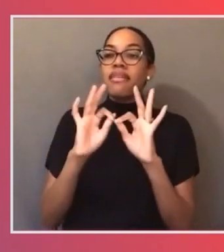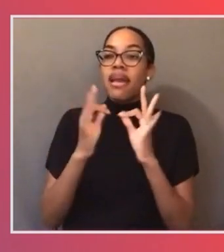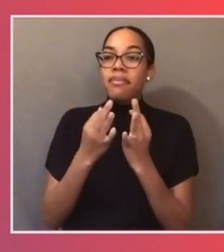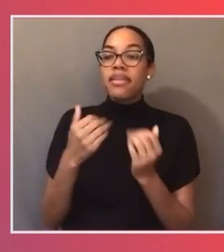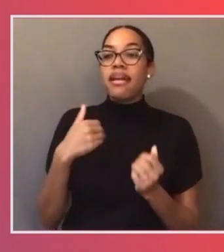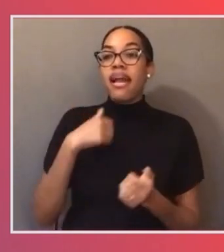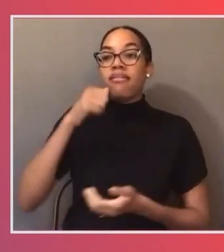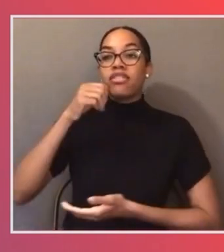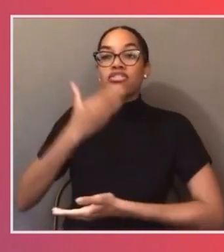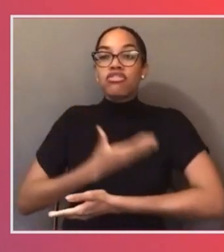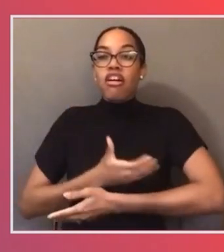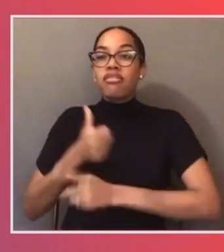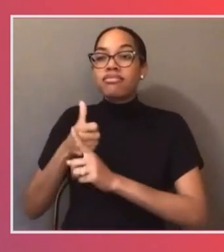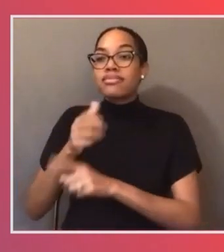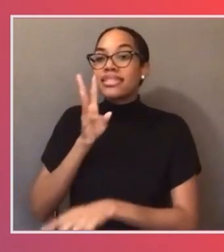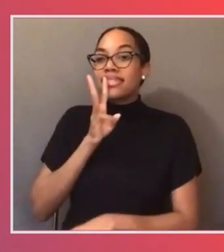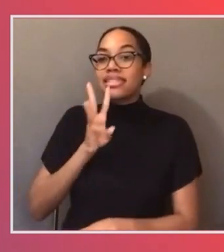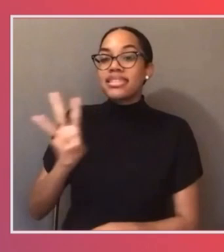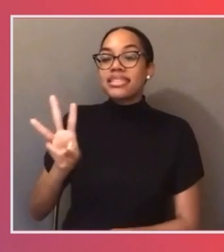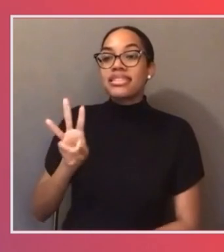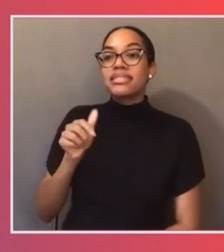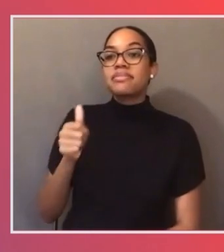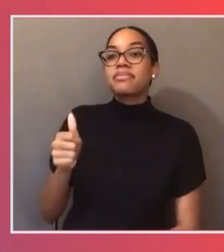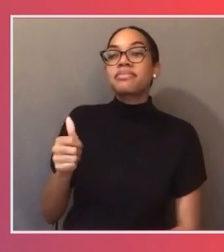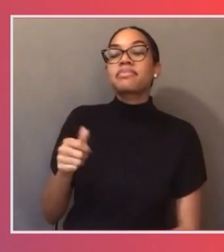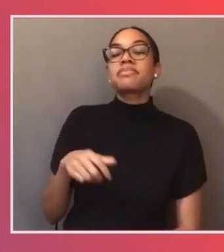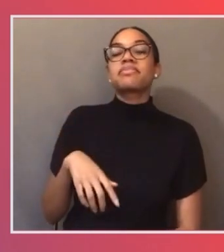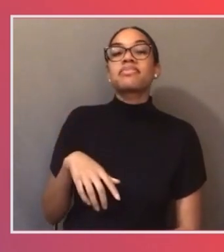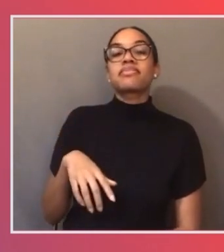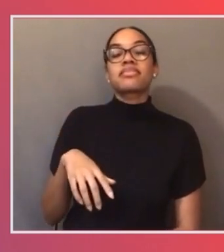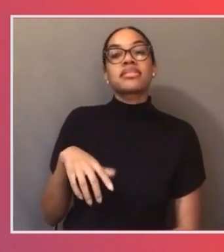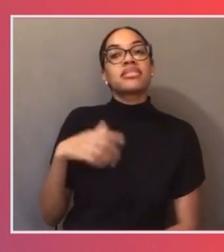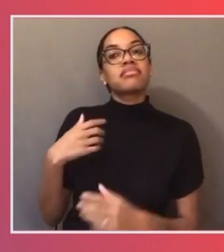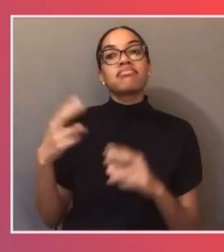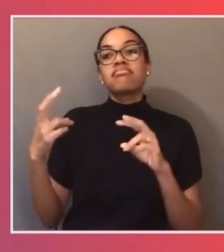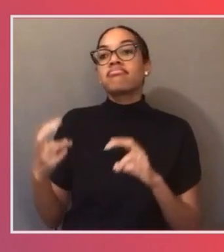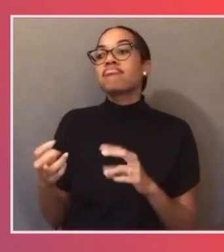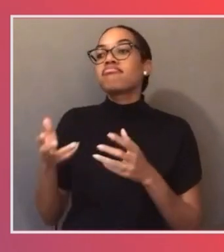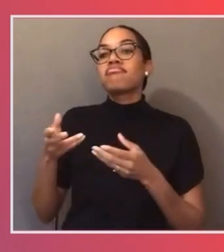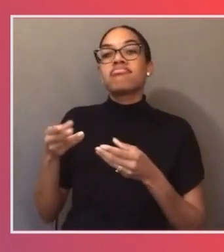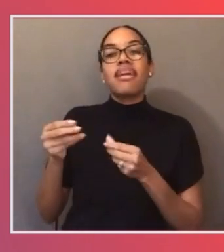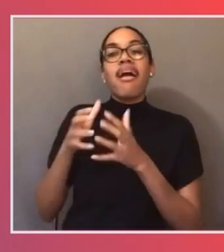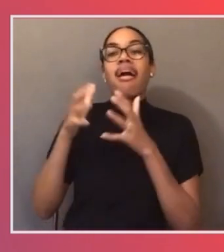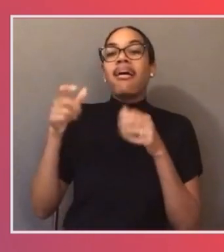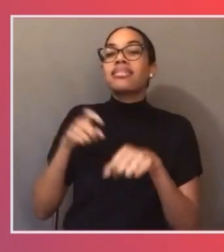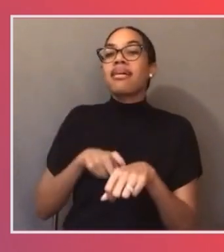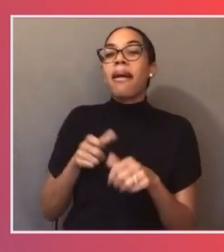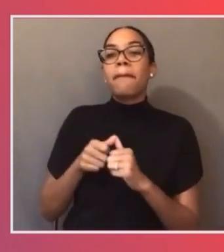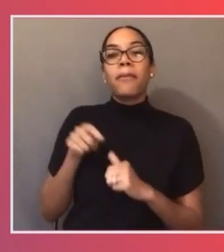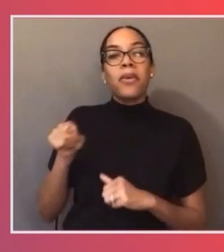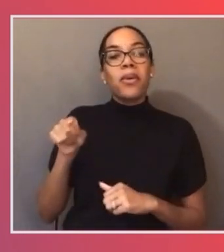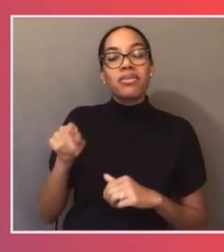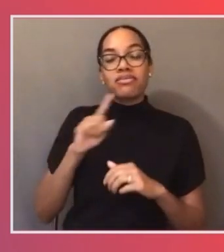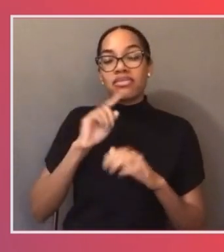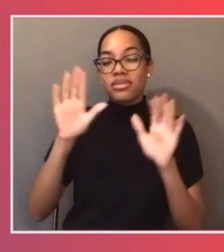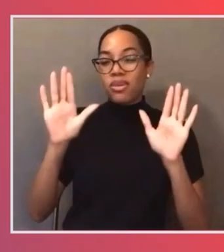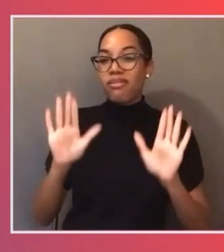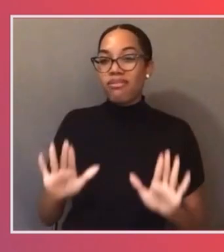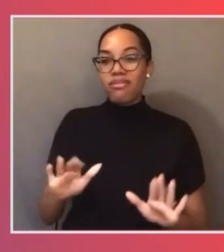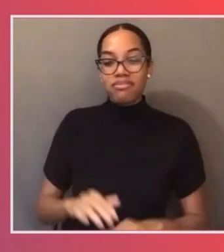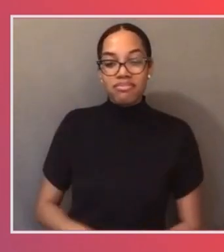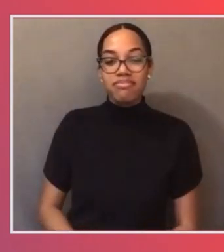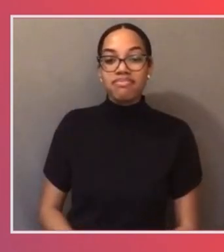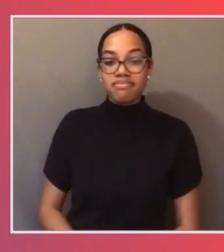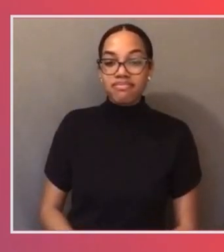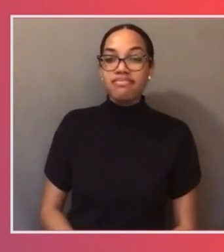I've been spending tons and tons of quality time with, which is wonderful. I have been cooking